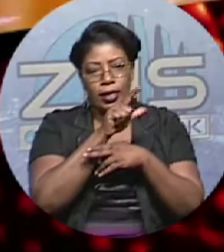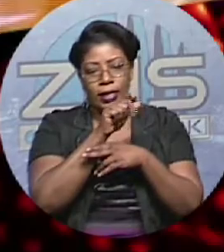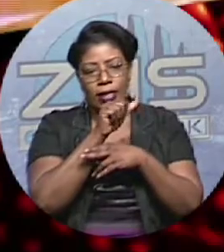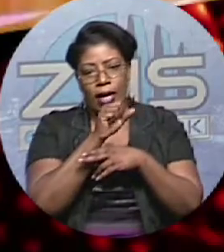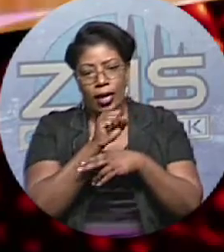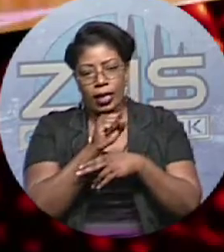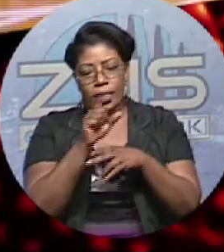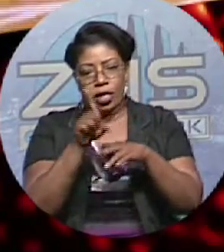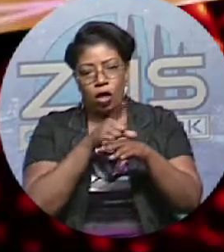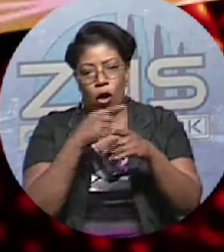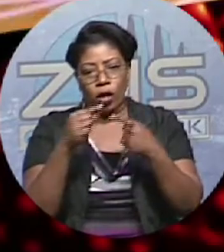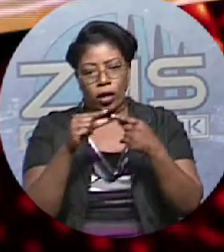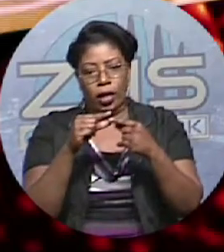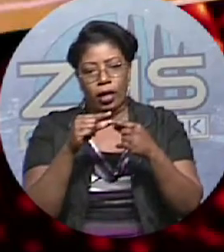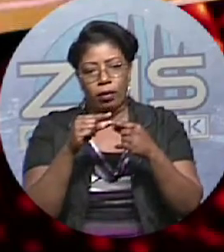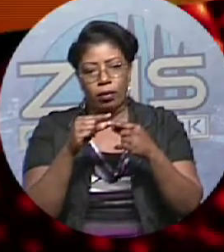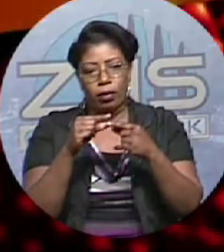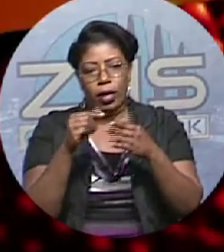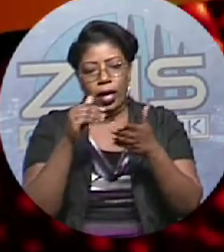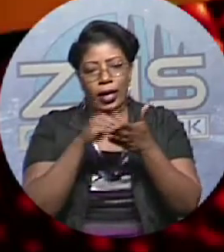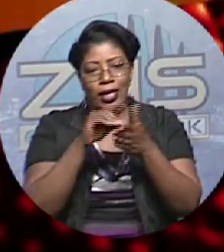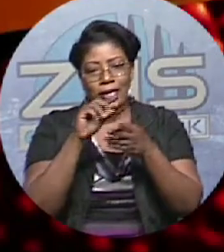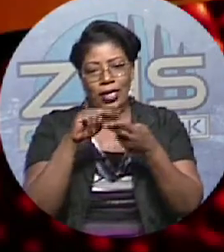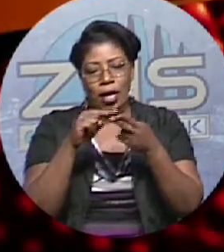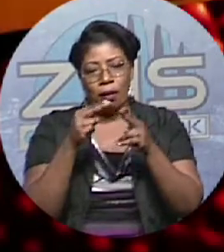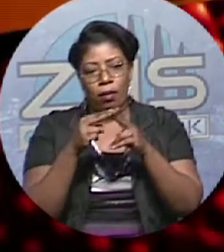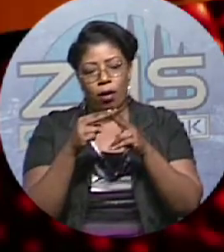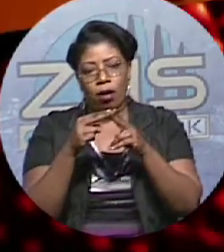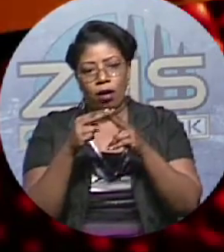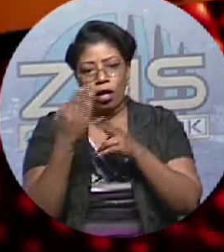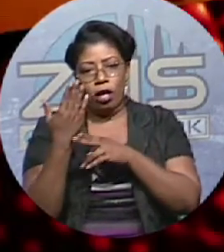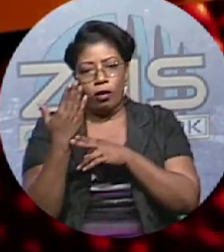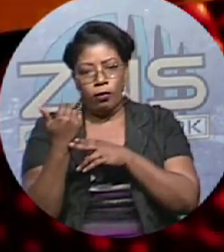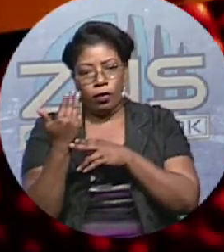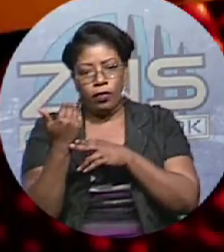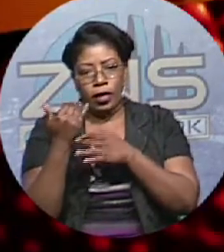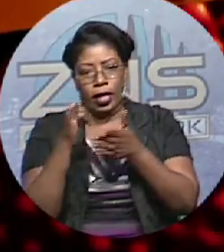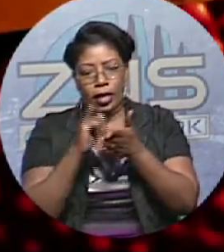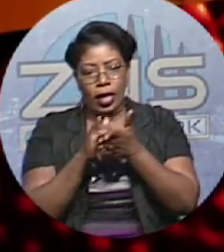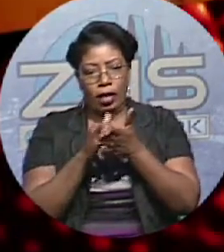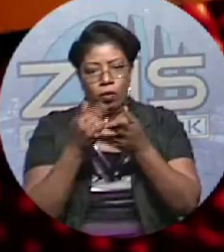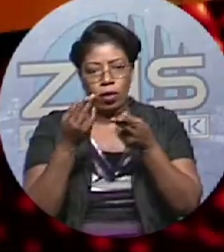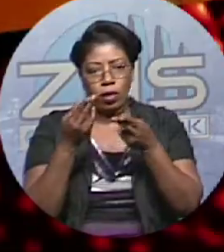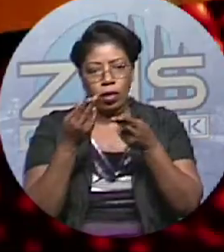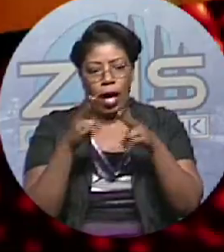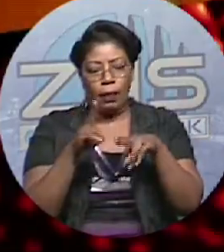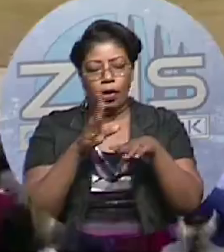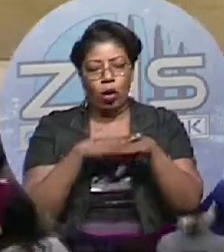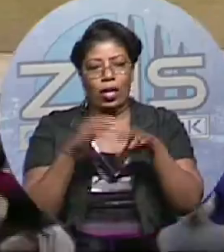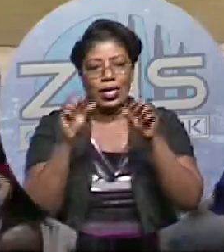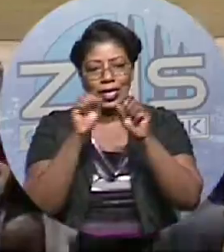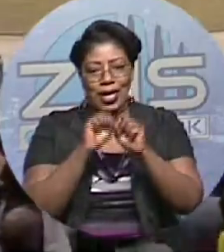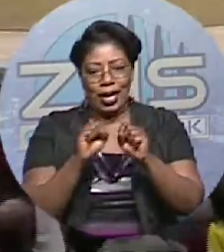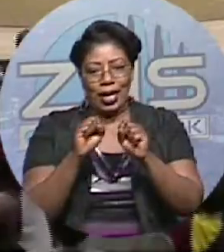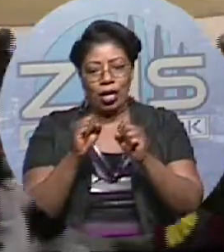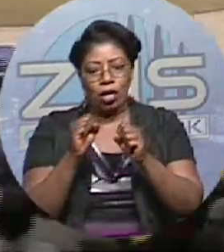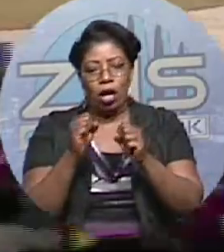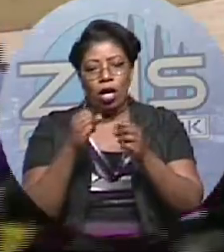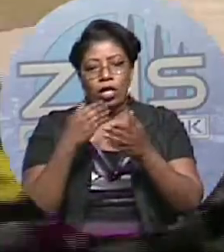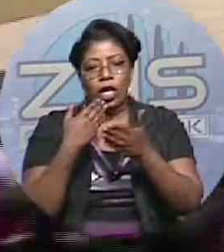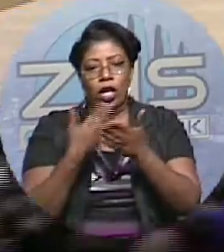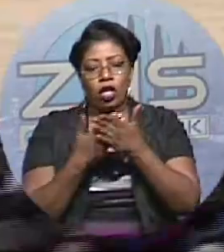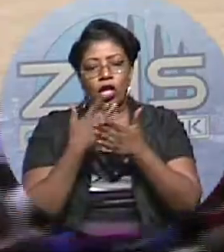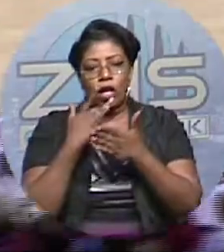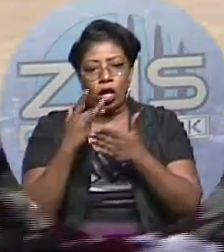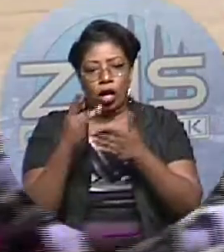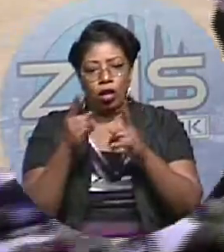round game at home against number 15 Alabama State, and that will go on Saturday. Good luck to all our Bahamians at